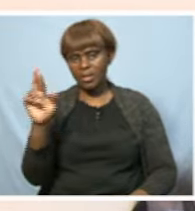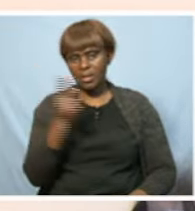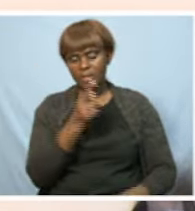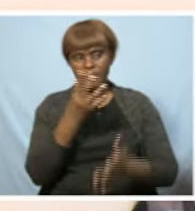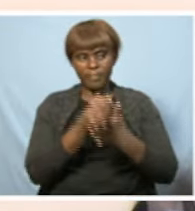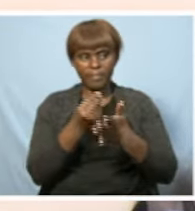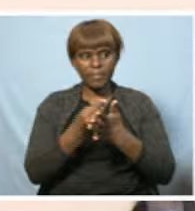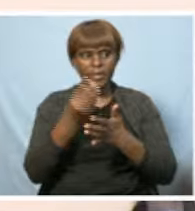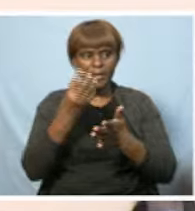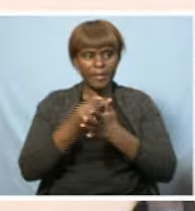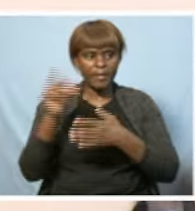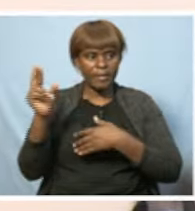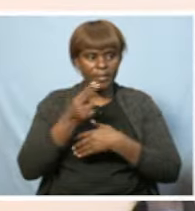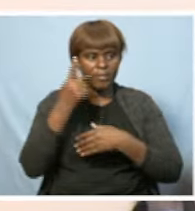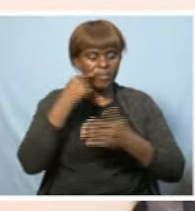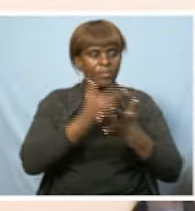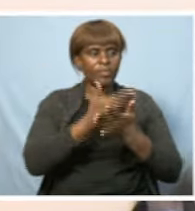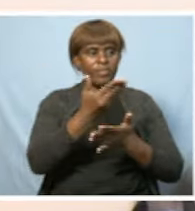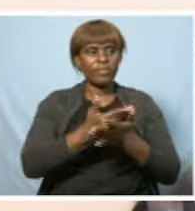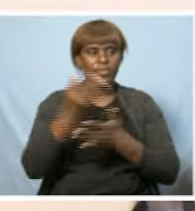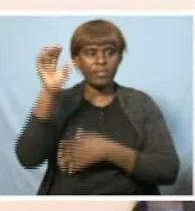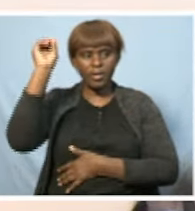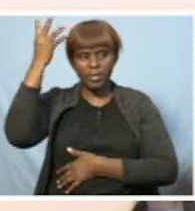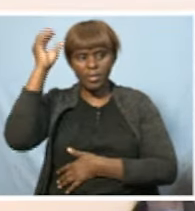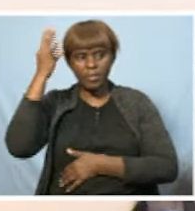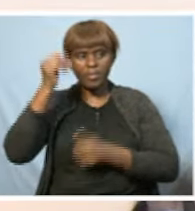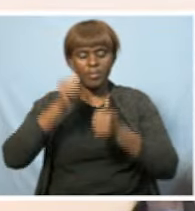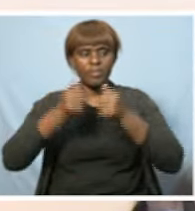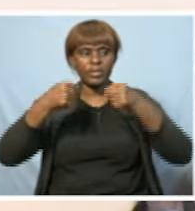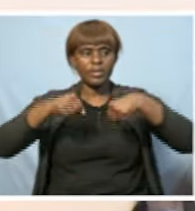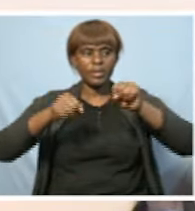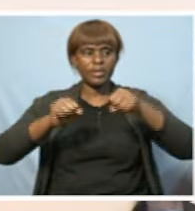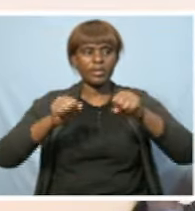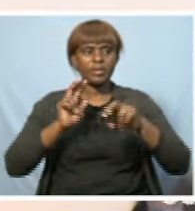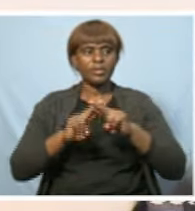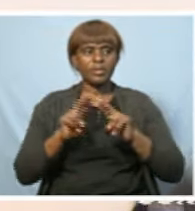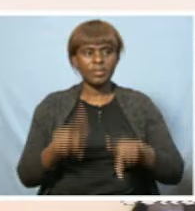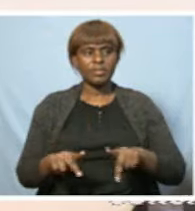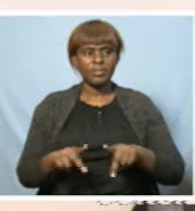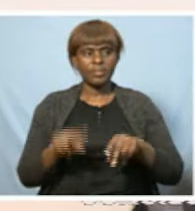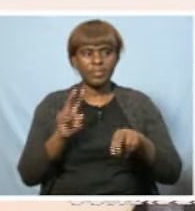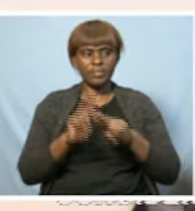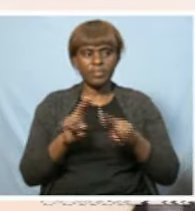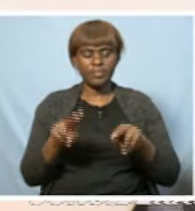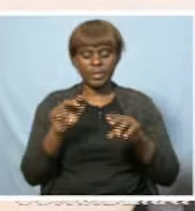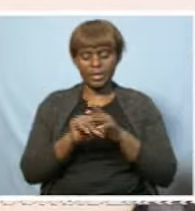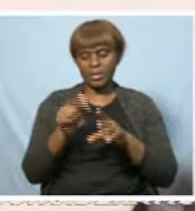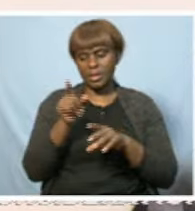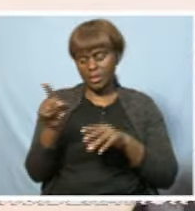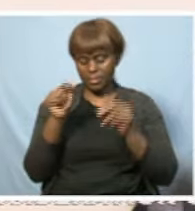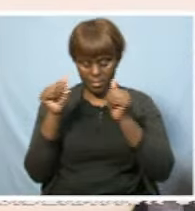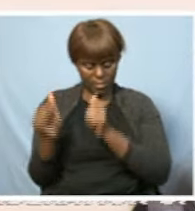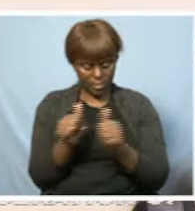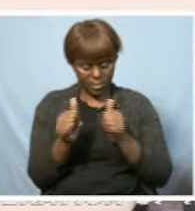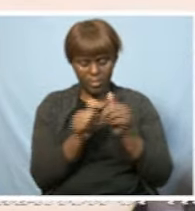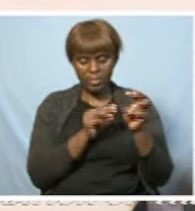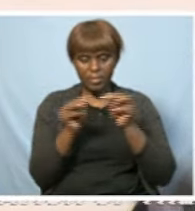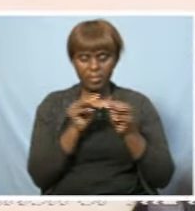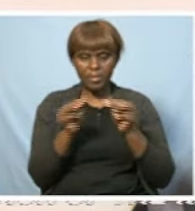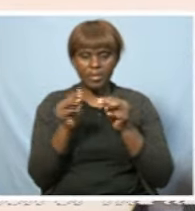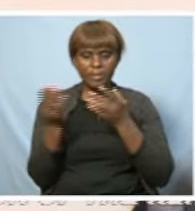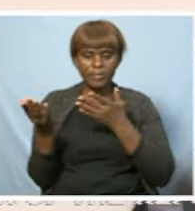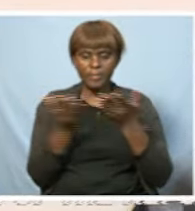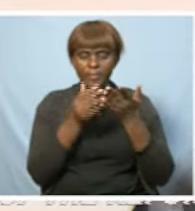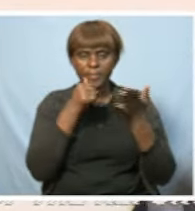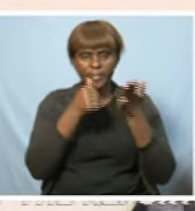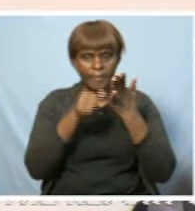were retained for the procurement of ambulances and motorbikes. Chair, on the action taken, management wrote letters to